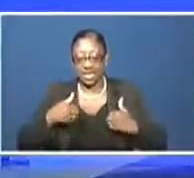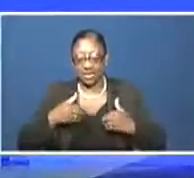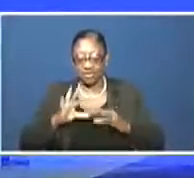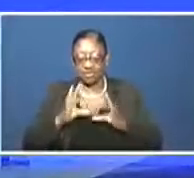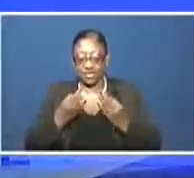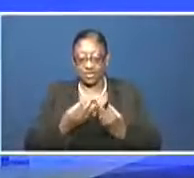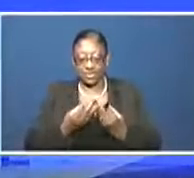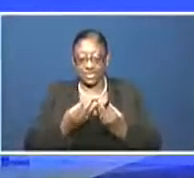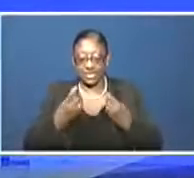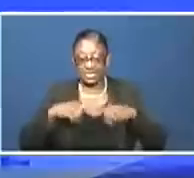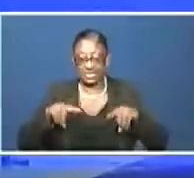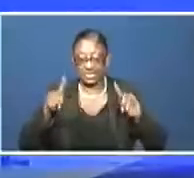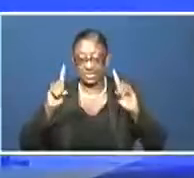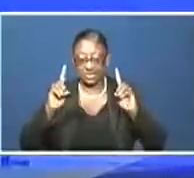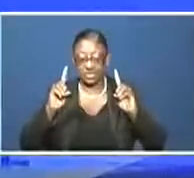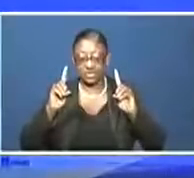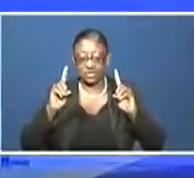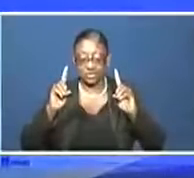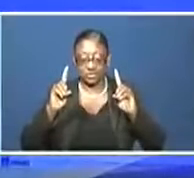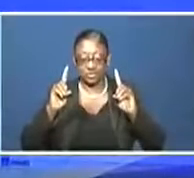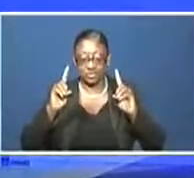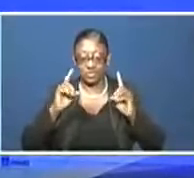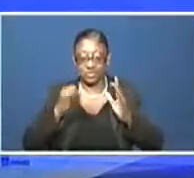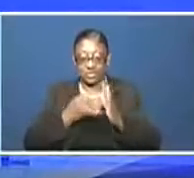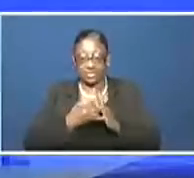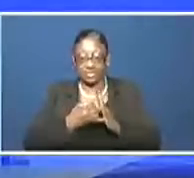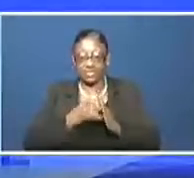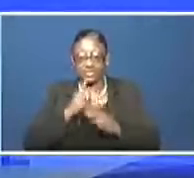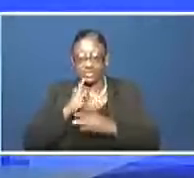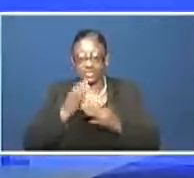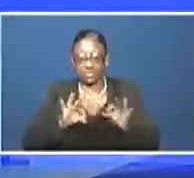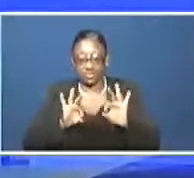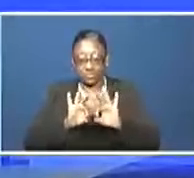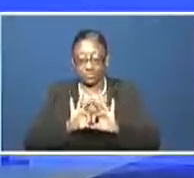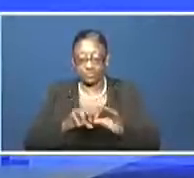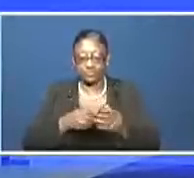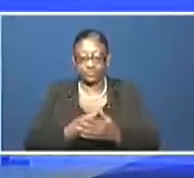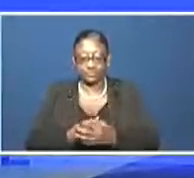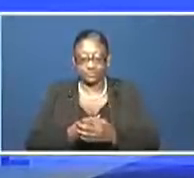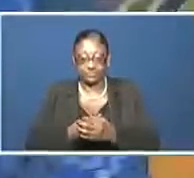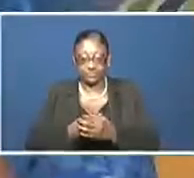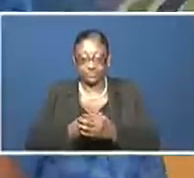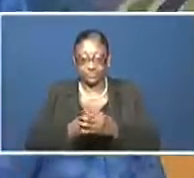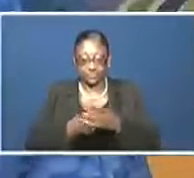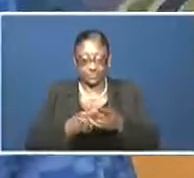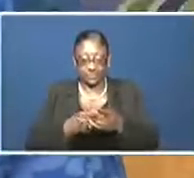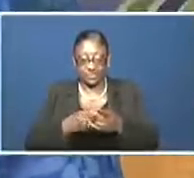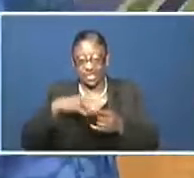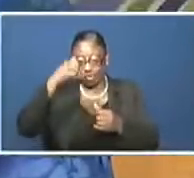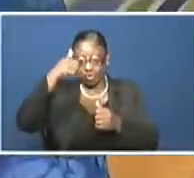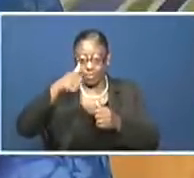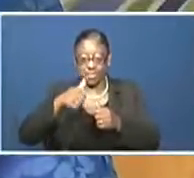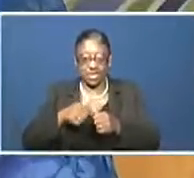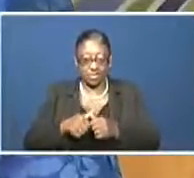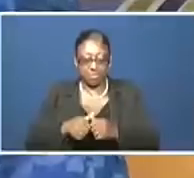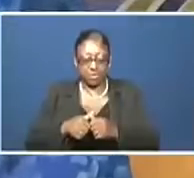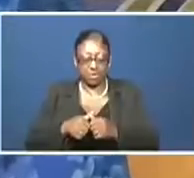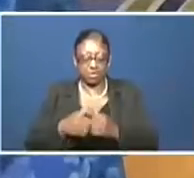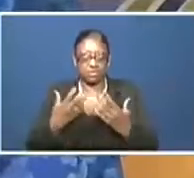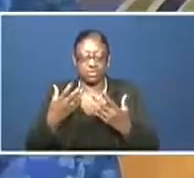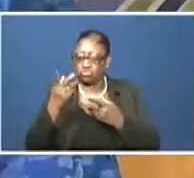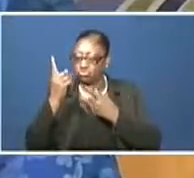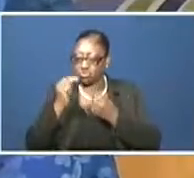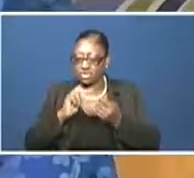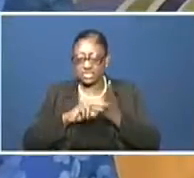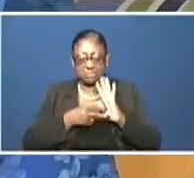and dedication to the greater cause. Lloyd Allen reports. I don't think I even remember what the word trust meant. I